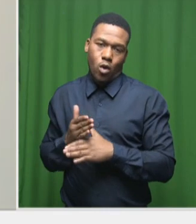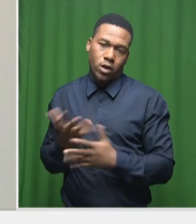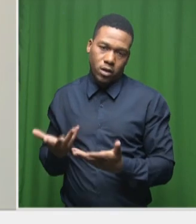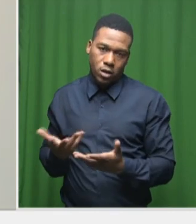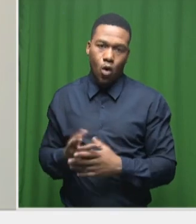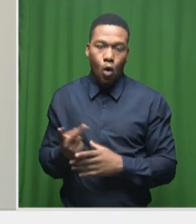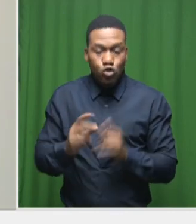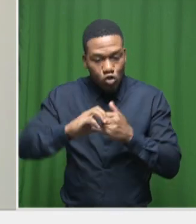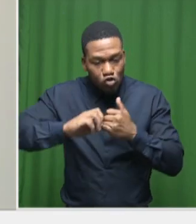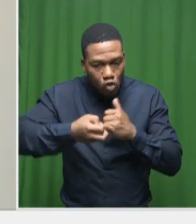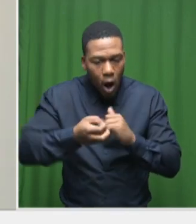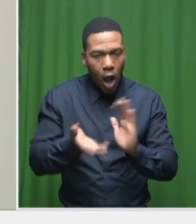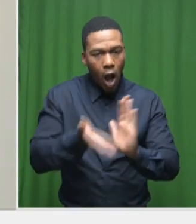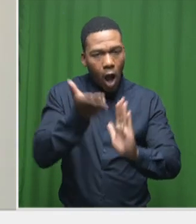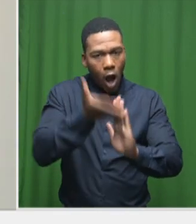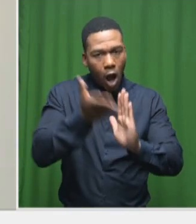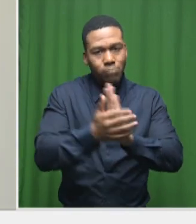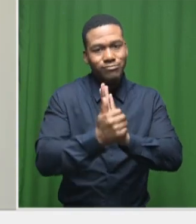our low-skilled